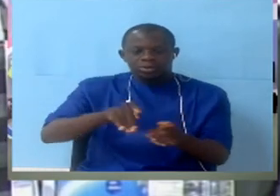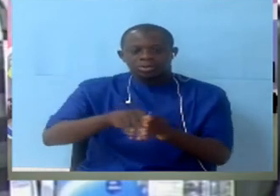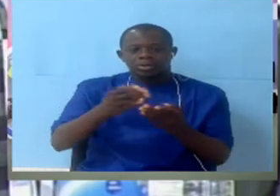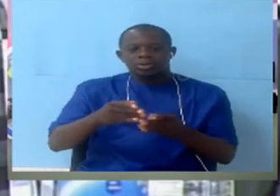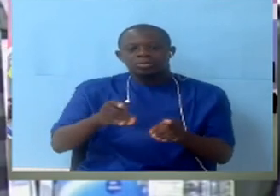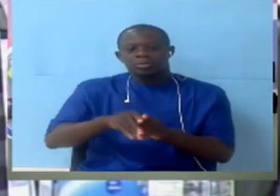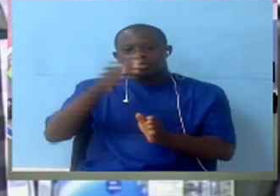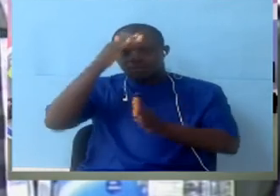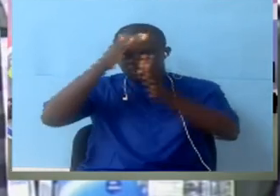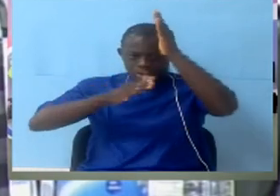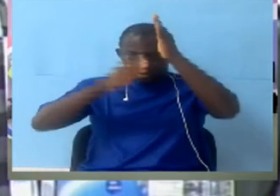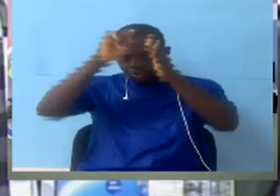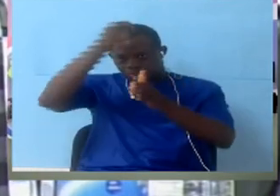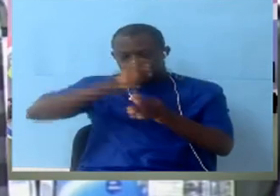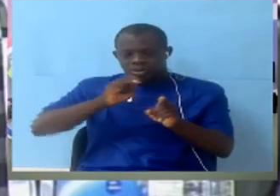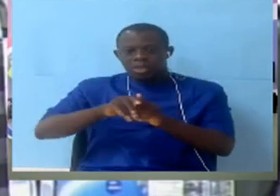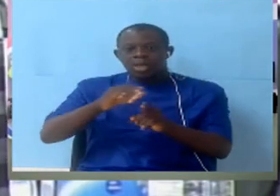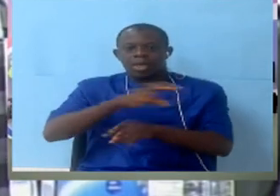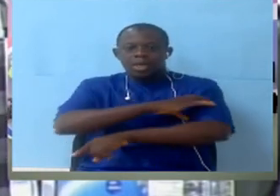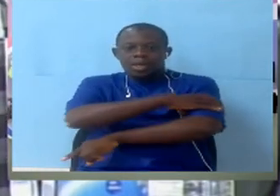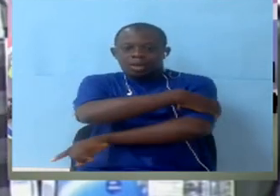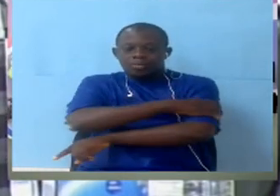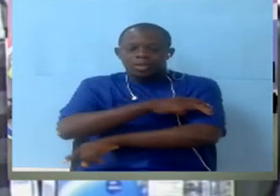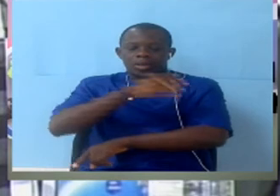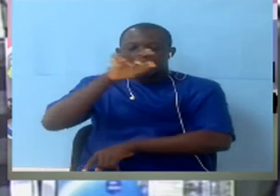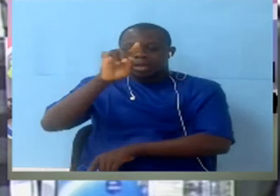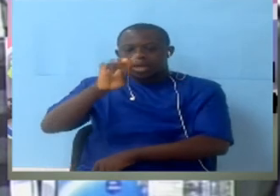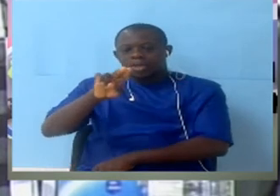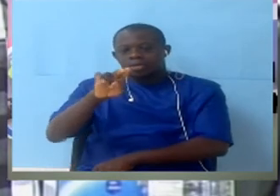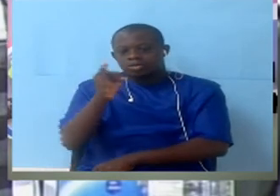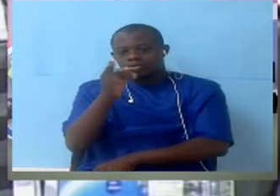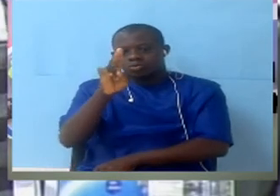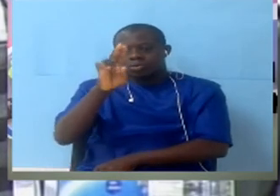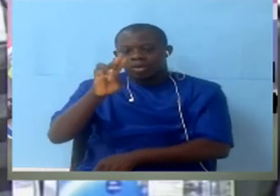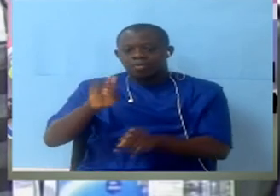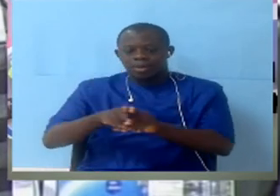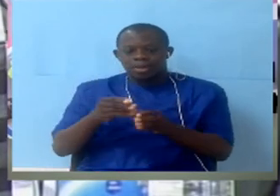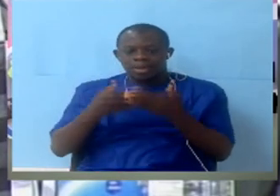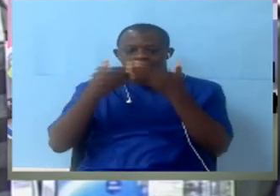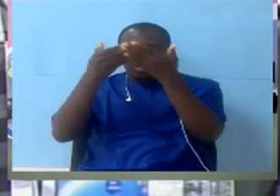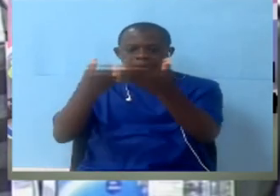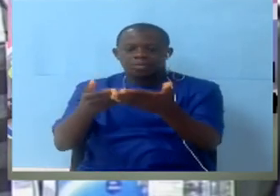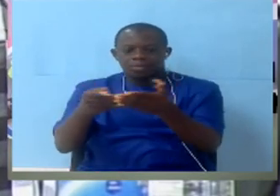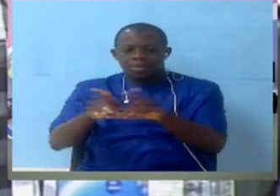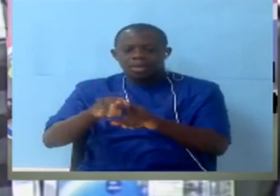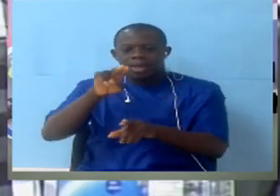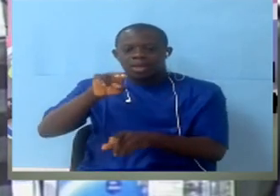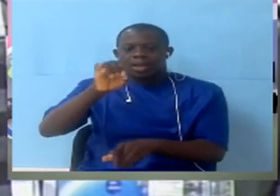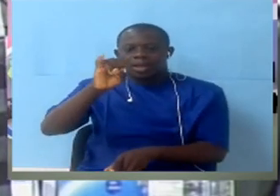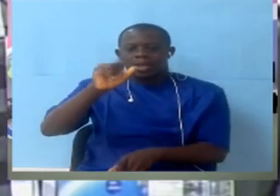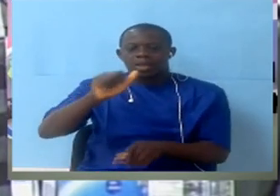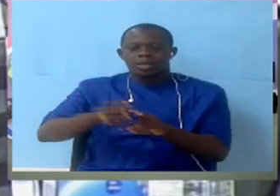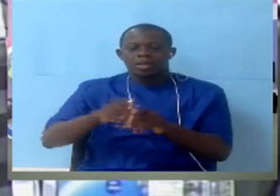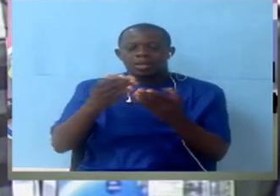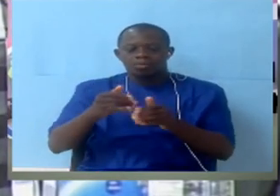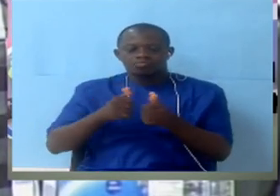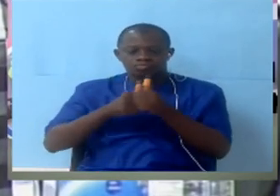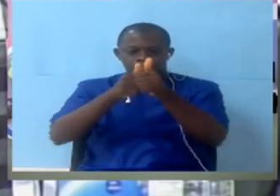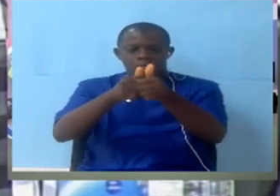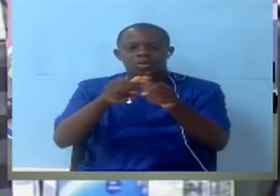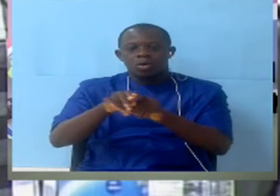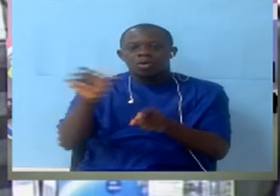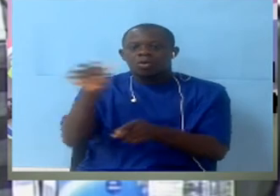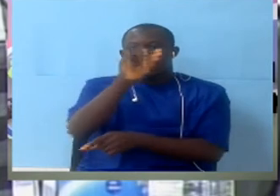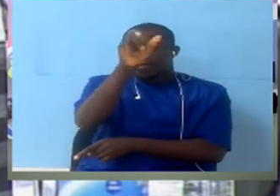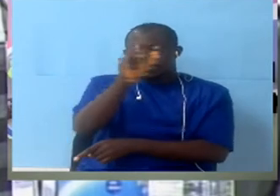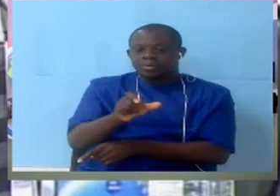Gom le Hanover to the NIA. Ma. Captain Gom handed me over to the NIA. Escorted by Staff Sergeant Yaya Jata. And I was escorted by Staff Sergeant